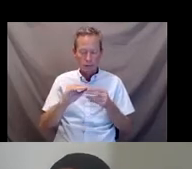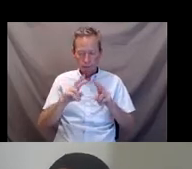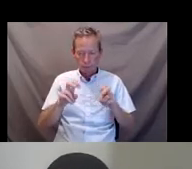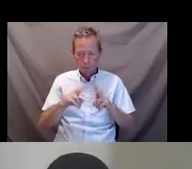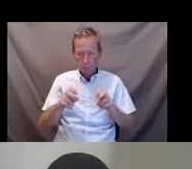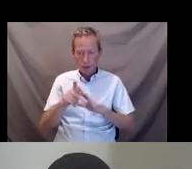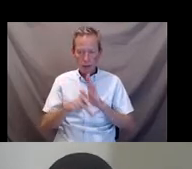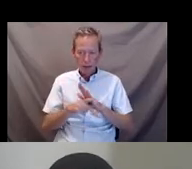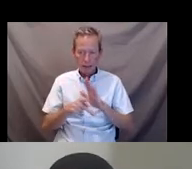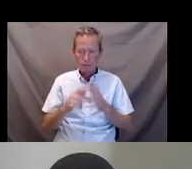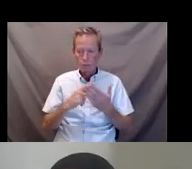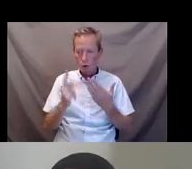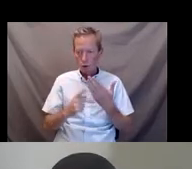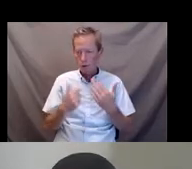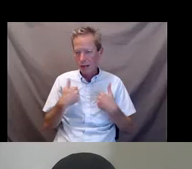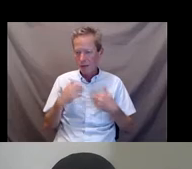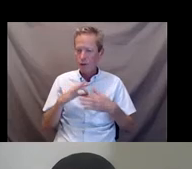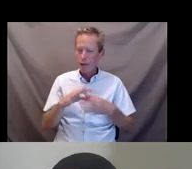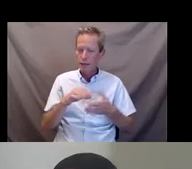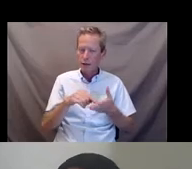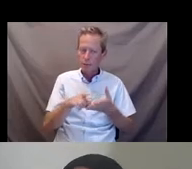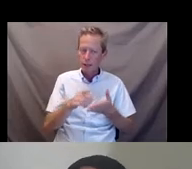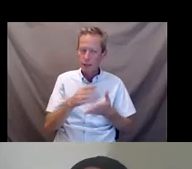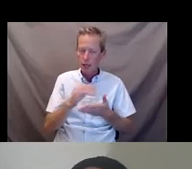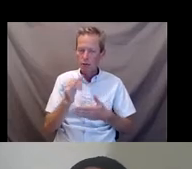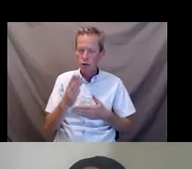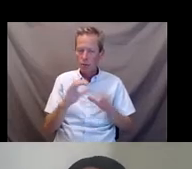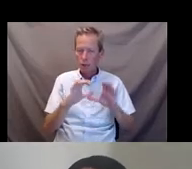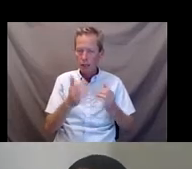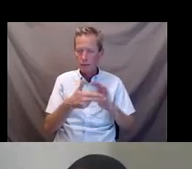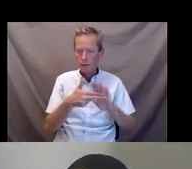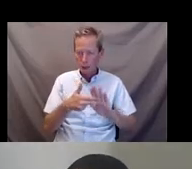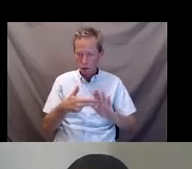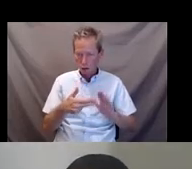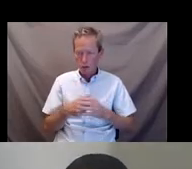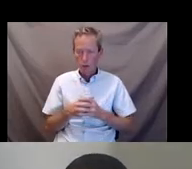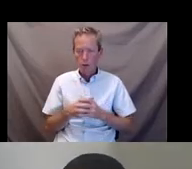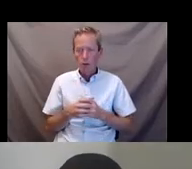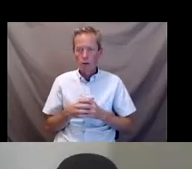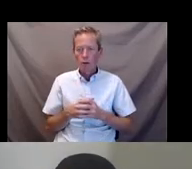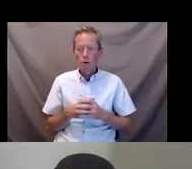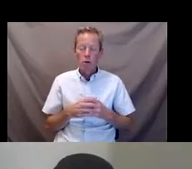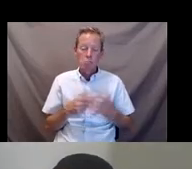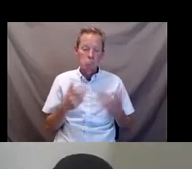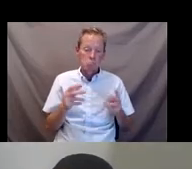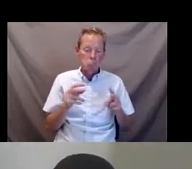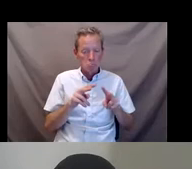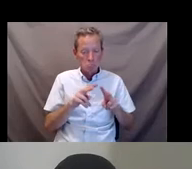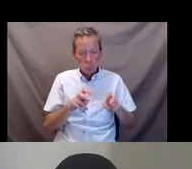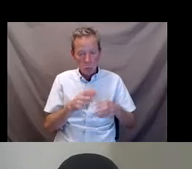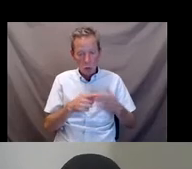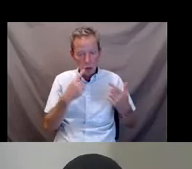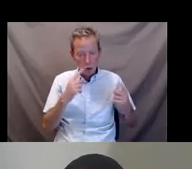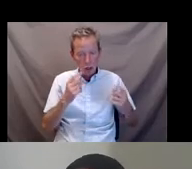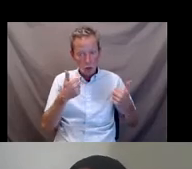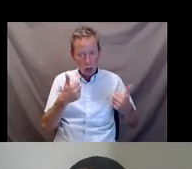now with relation to compensation and job classification. Looking at what is working well for us and looking at what is going to need to change